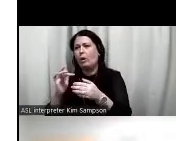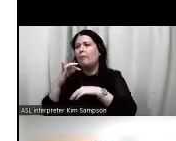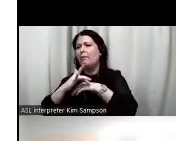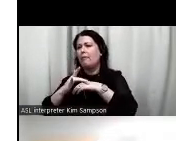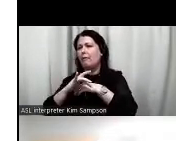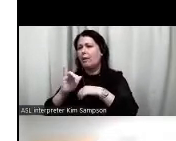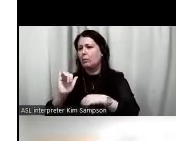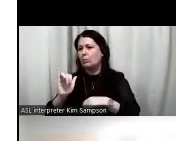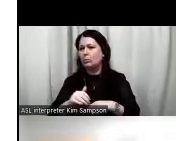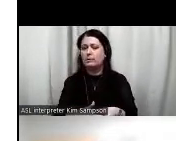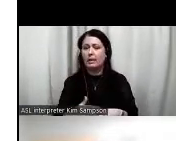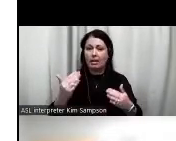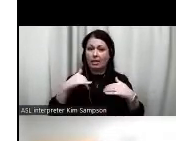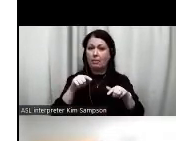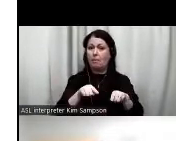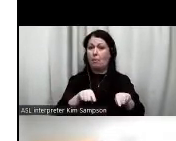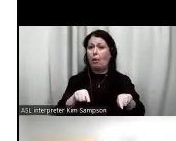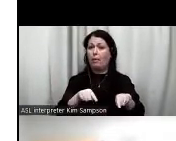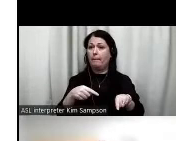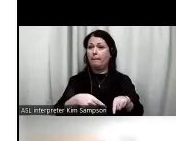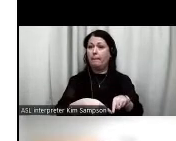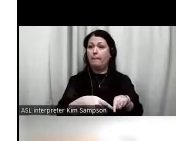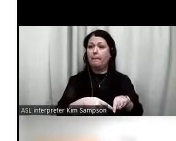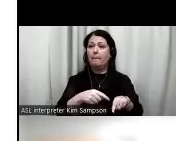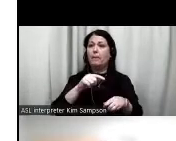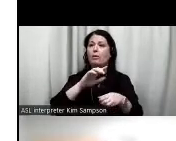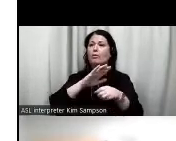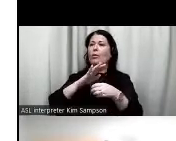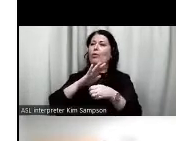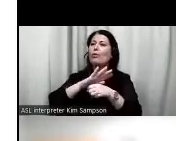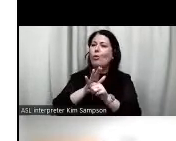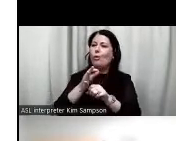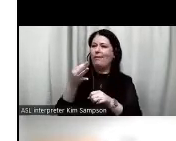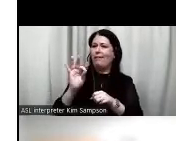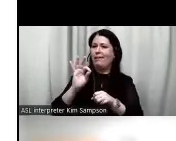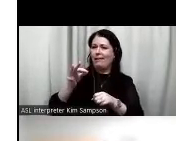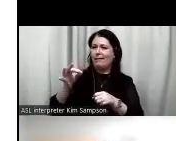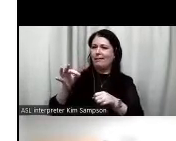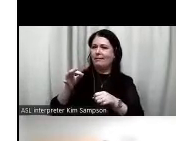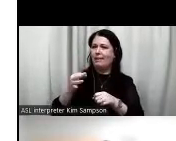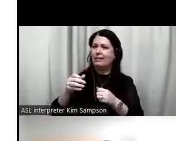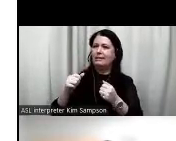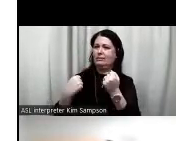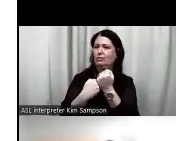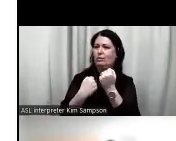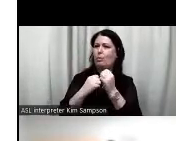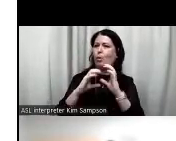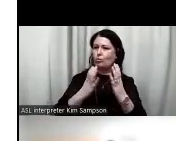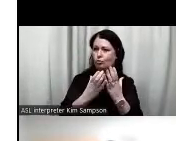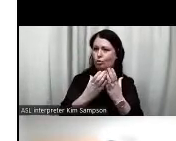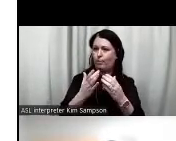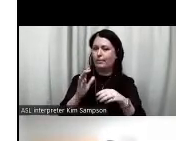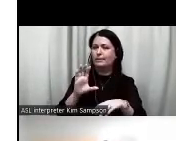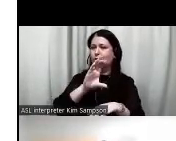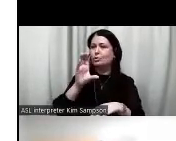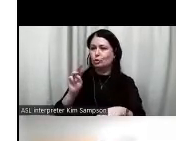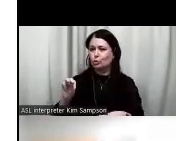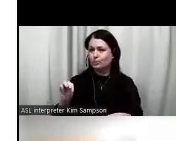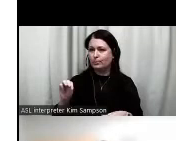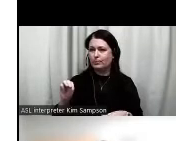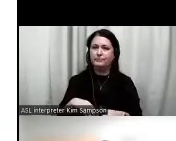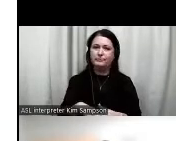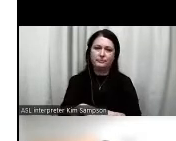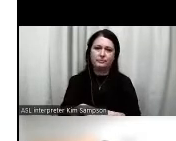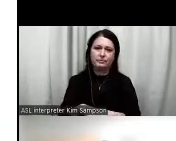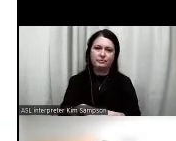And then on the bottom, I just included a COVID-19 support group that is virtual. Unfortunately, you know, Spalding